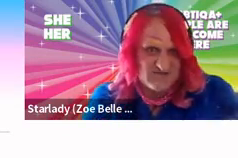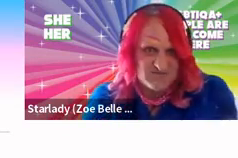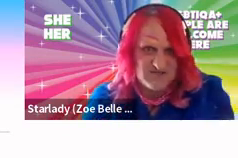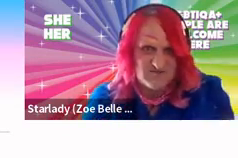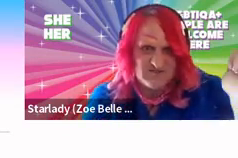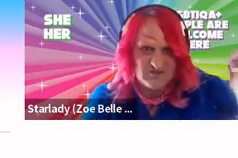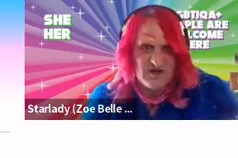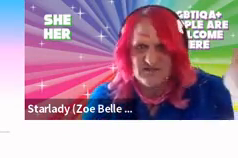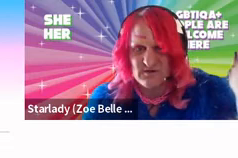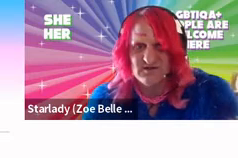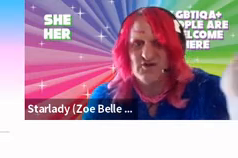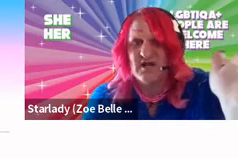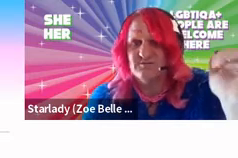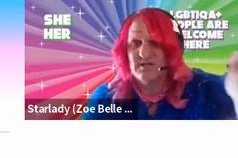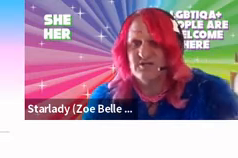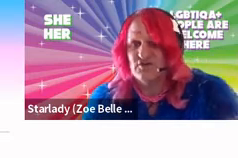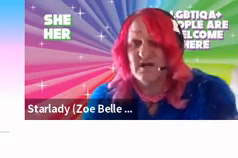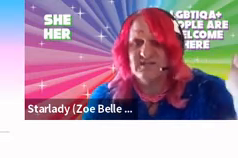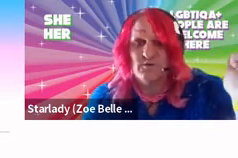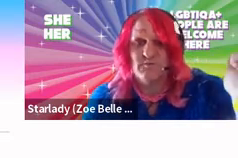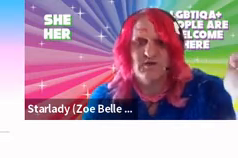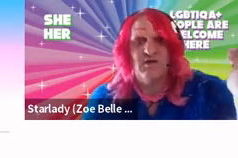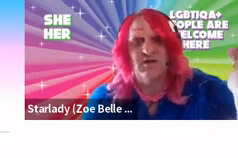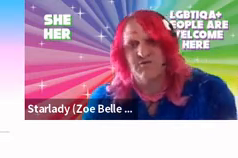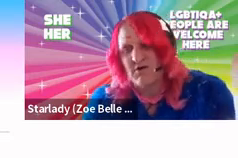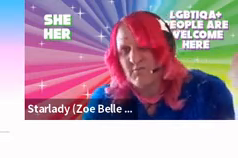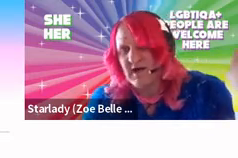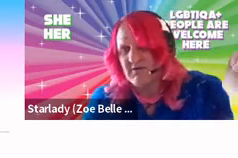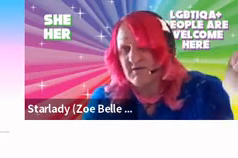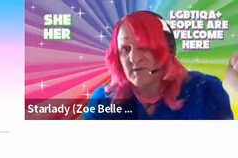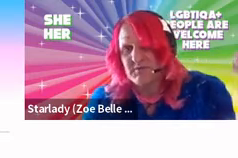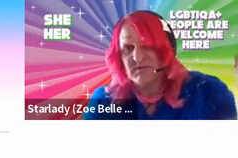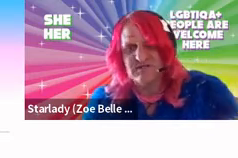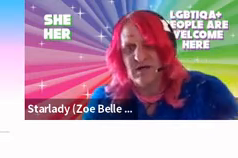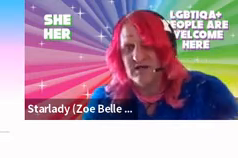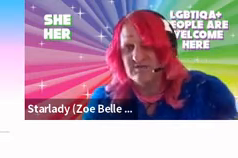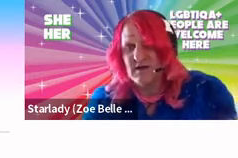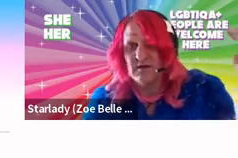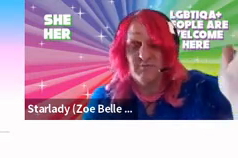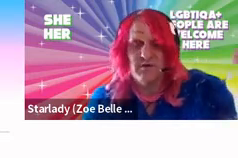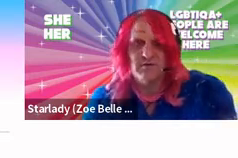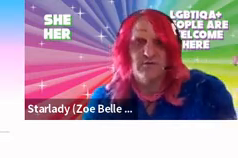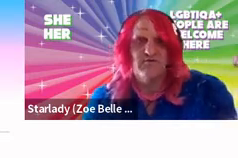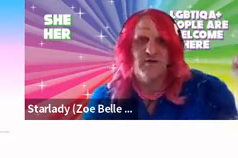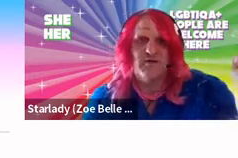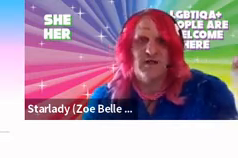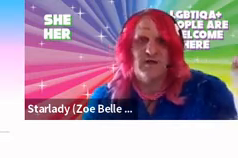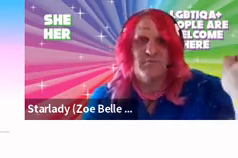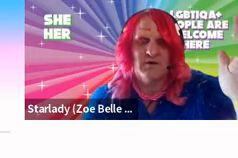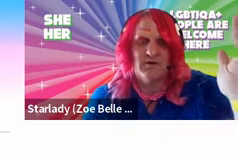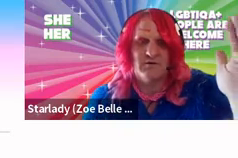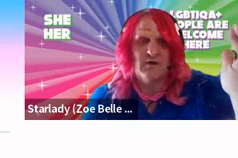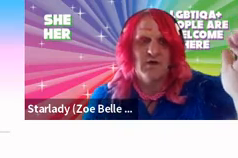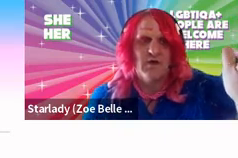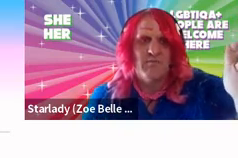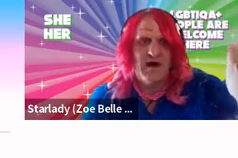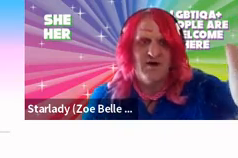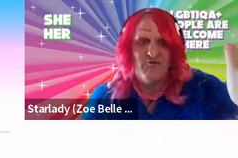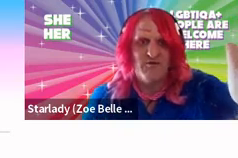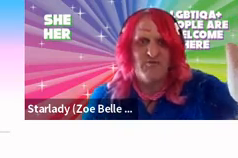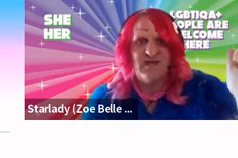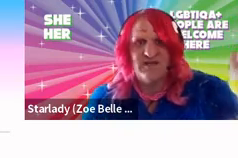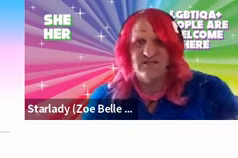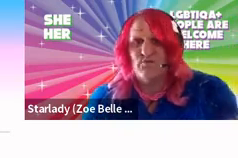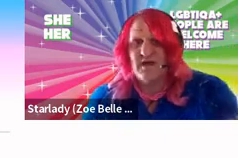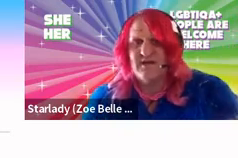guess, thinking of themselves as trans, whether trans men, trans women, non-binary people assigned male at birth or female at birth.